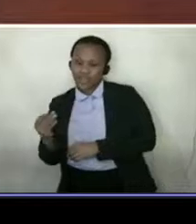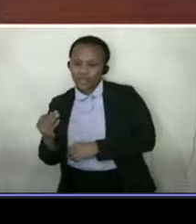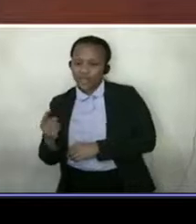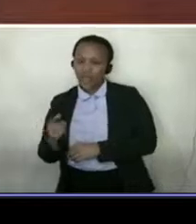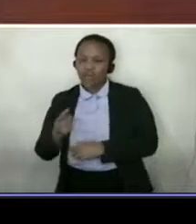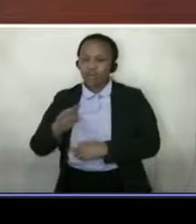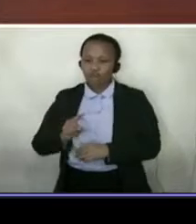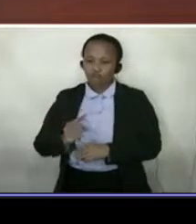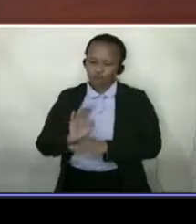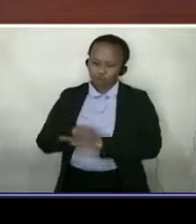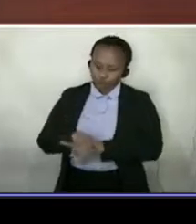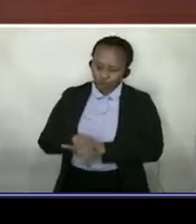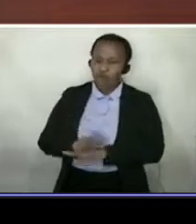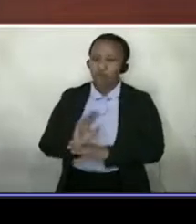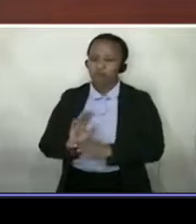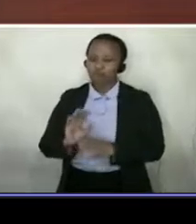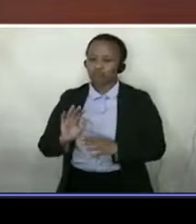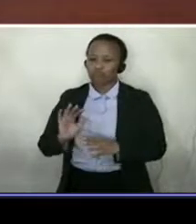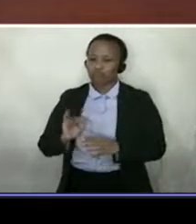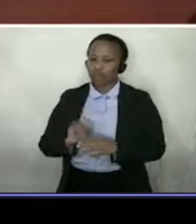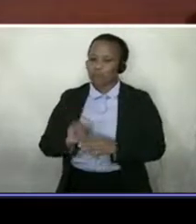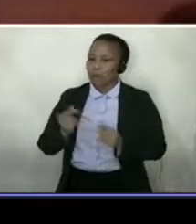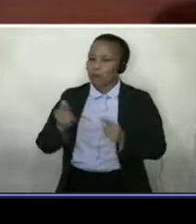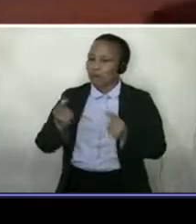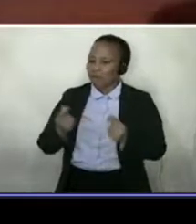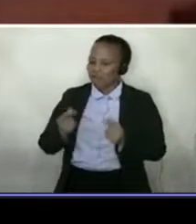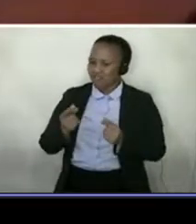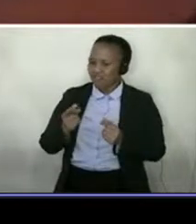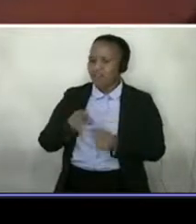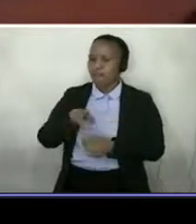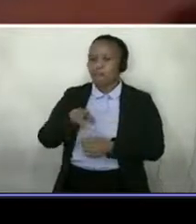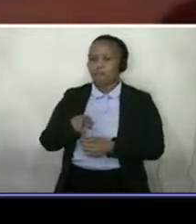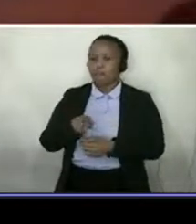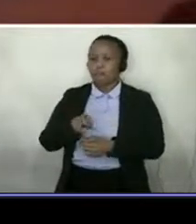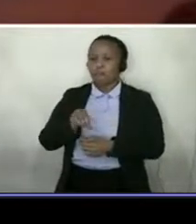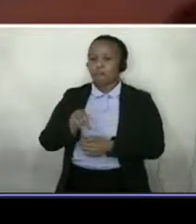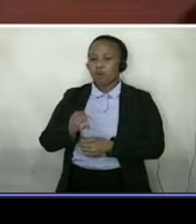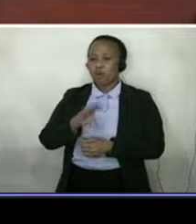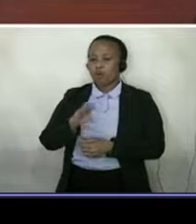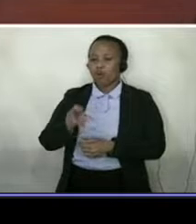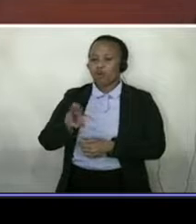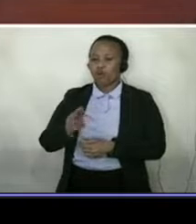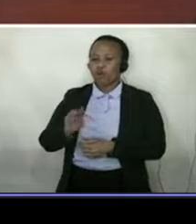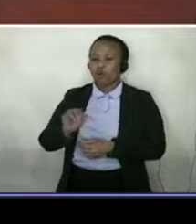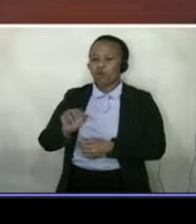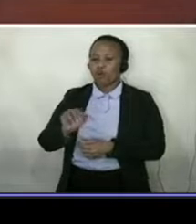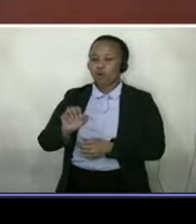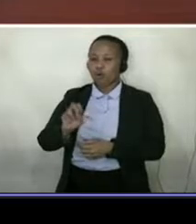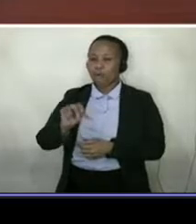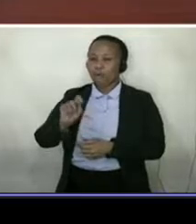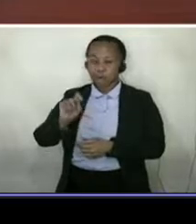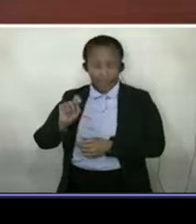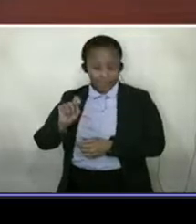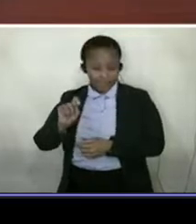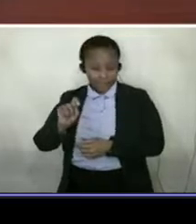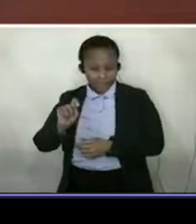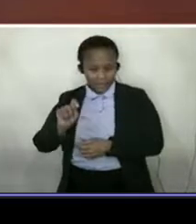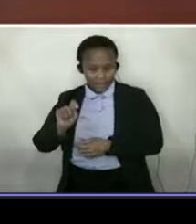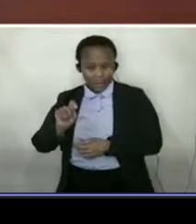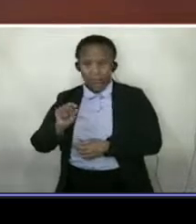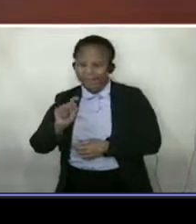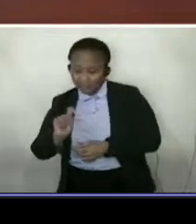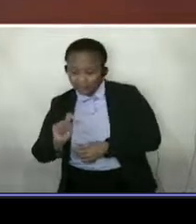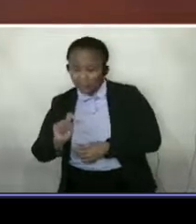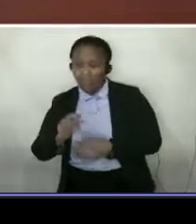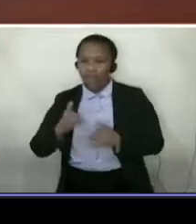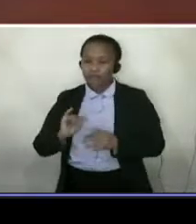irregular procurement by the department in relation to the PPE contract amounting to 183 million. The